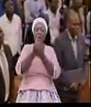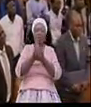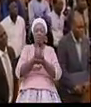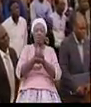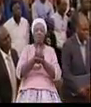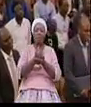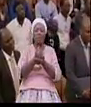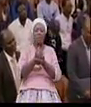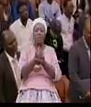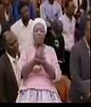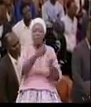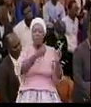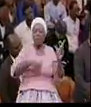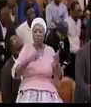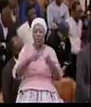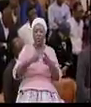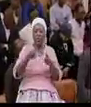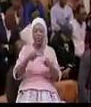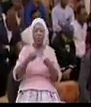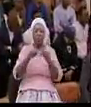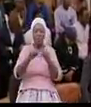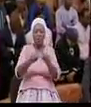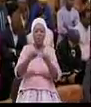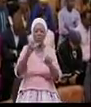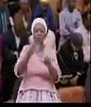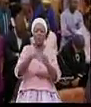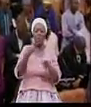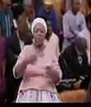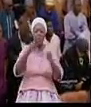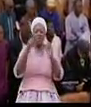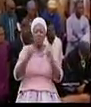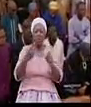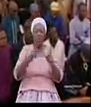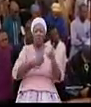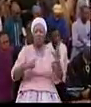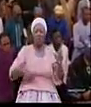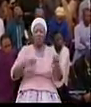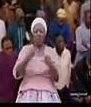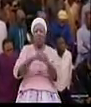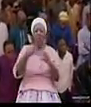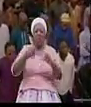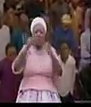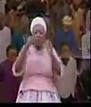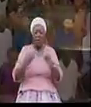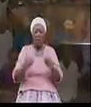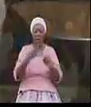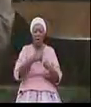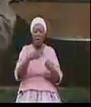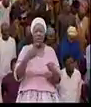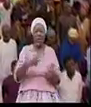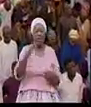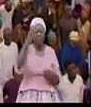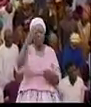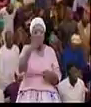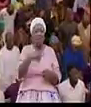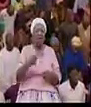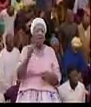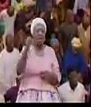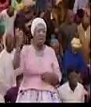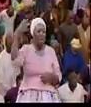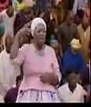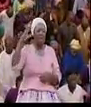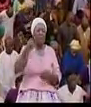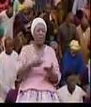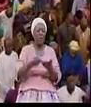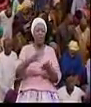move forward in the strength of the Lord, in the power and the knowledge and the light of the Holy